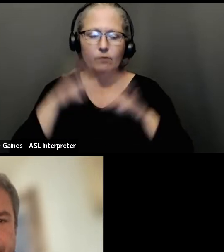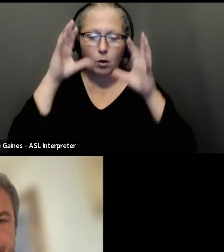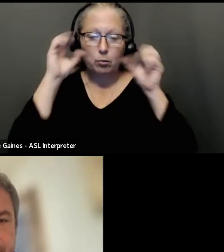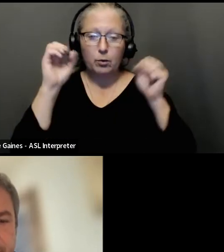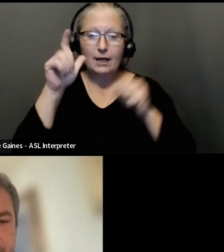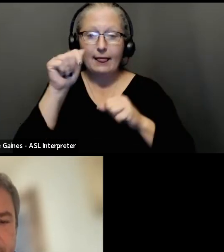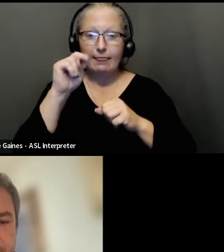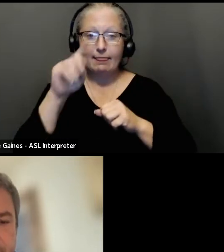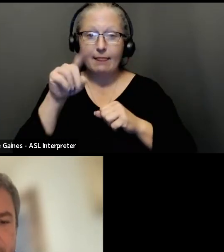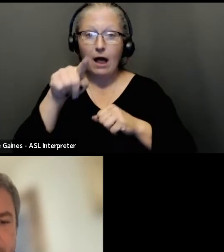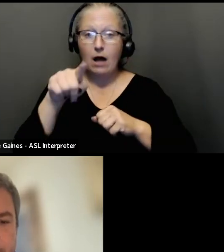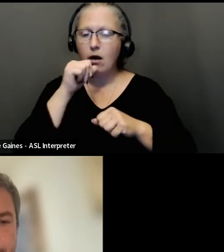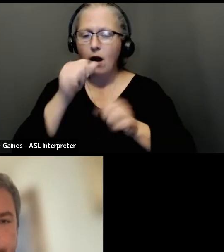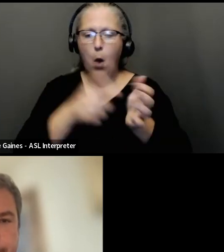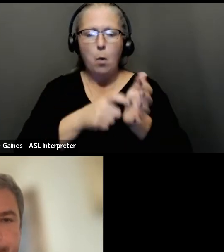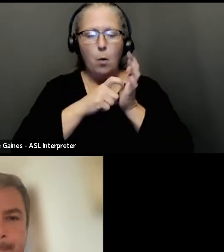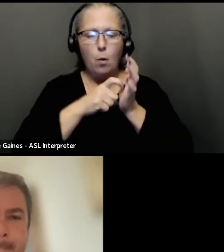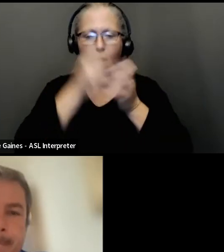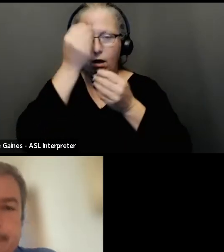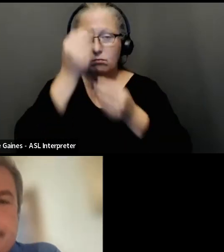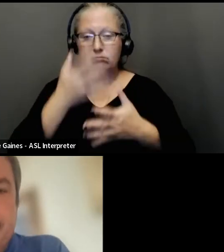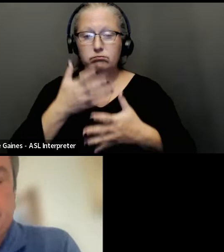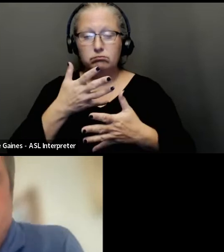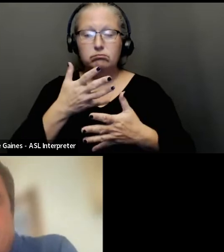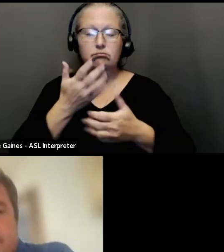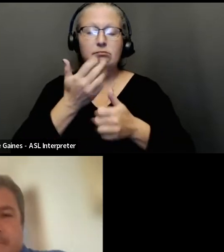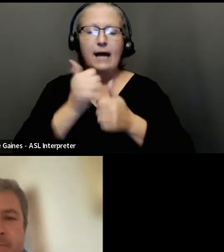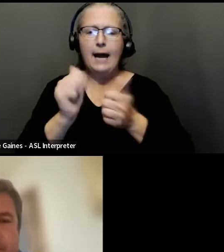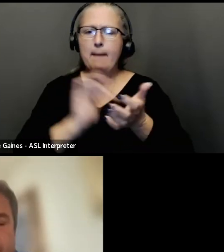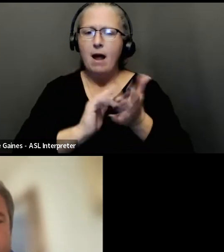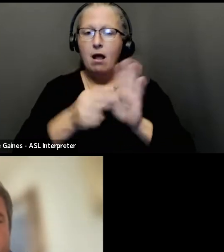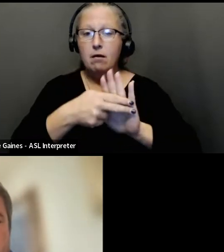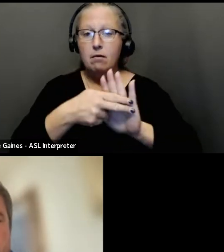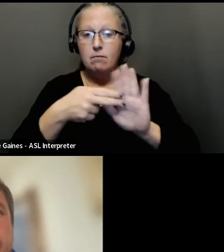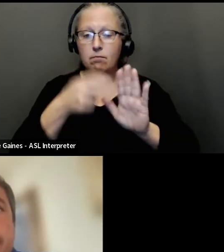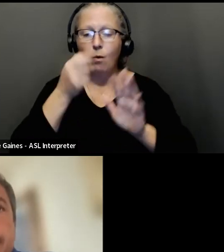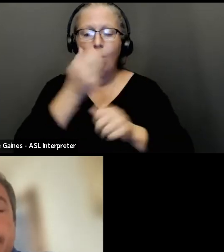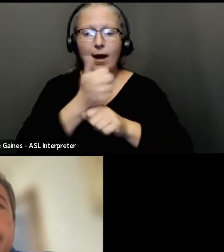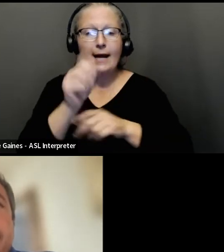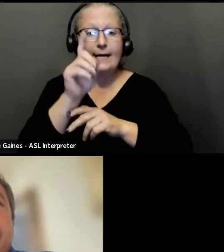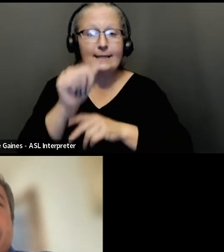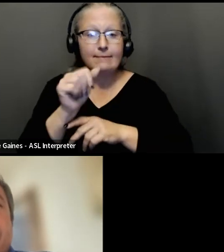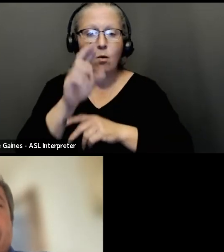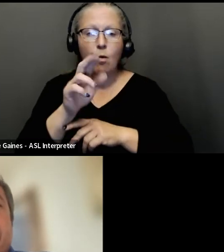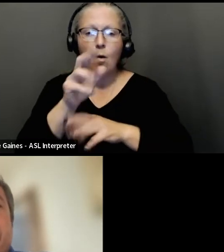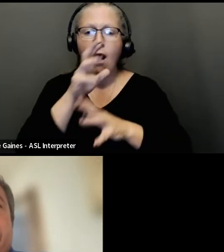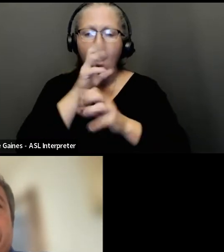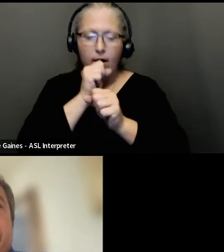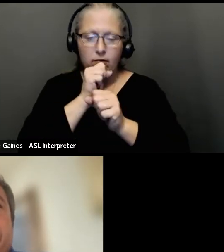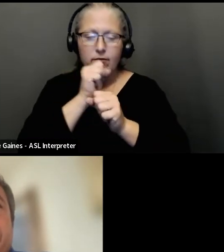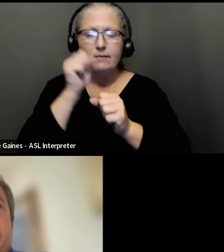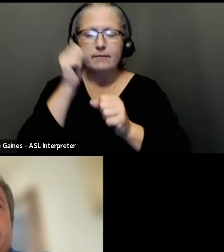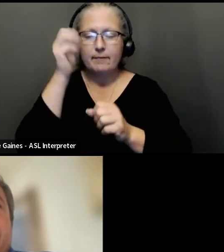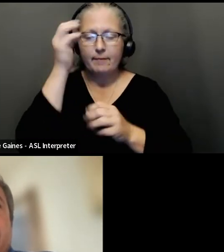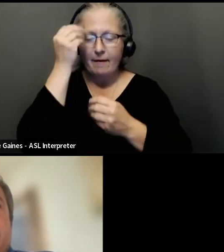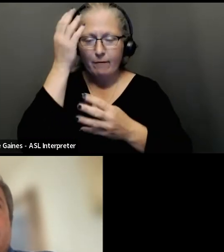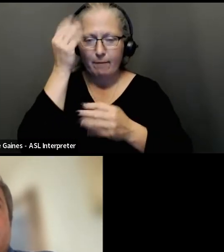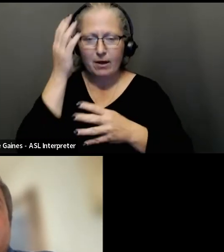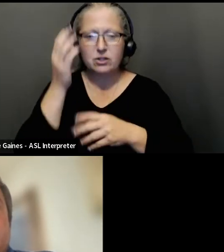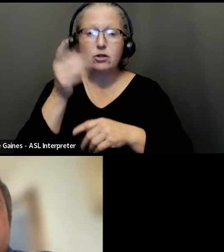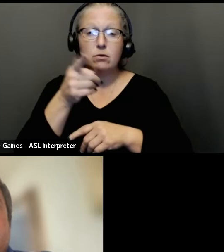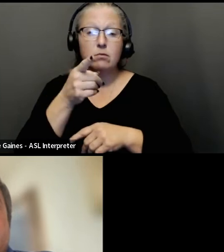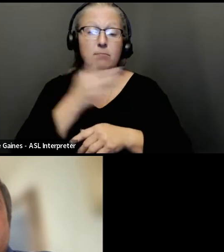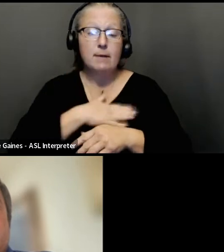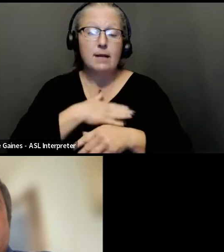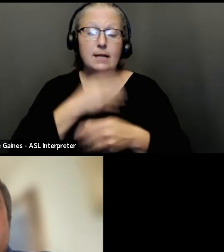Land, you are not required to disclose any medical diagnosis or disability or confidential medical information. Can you